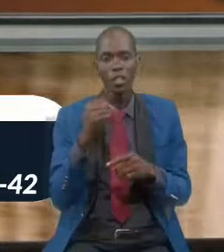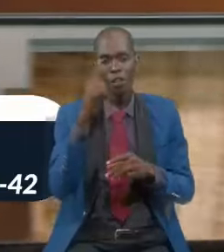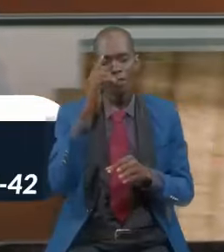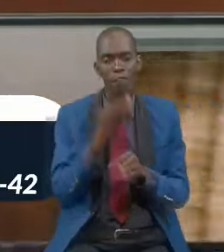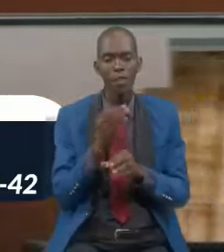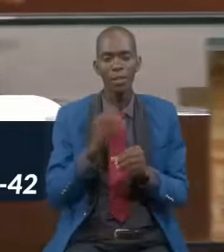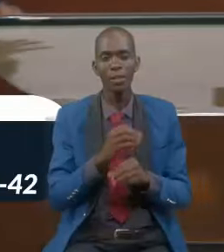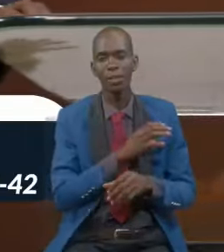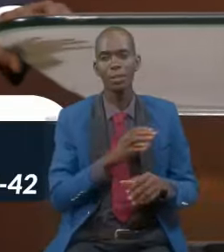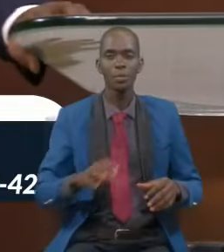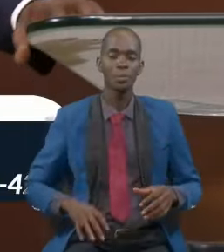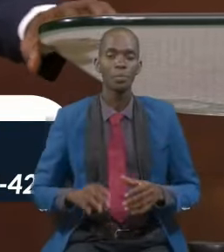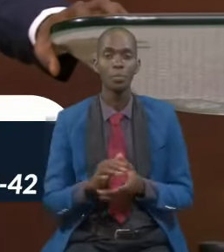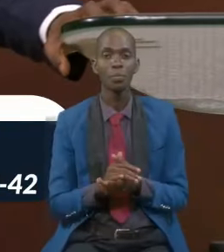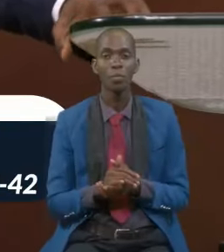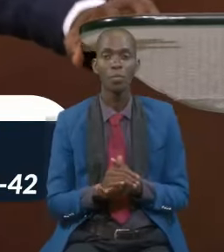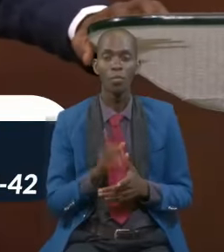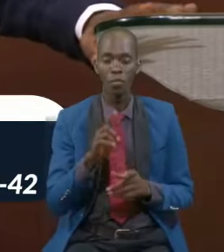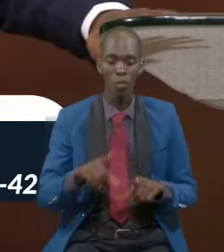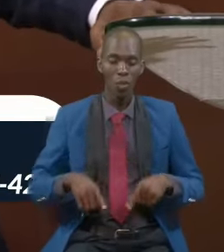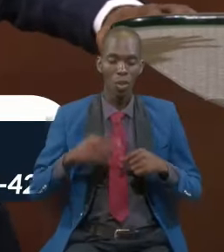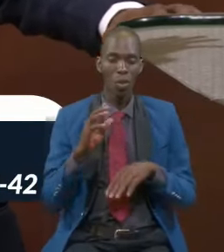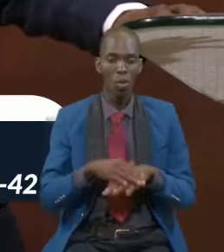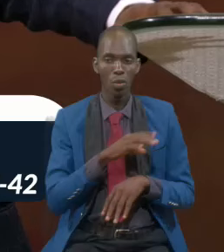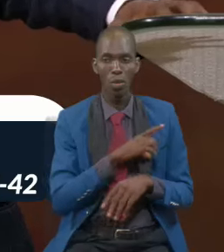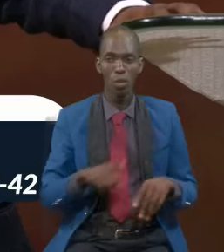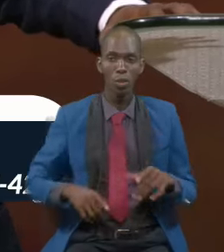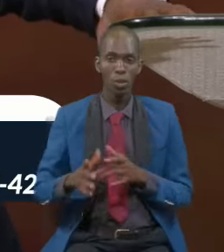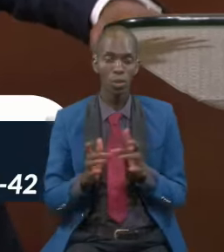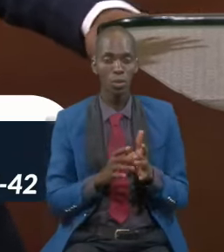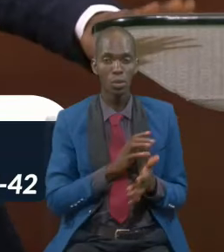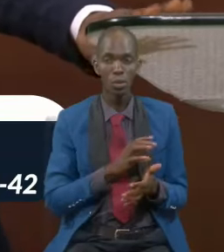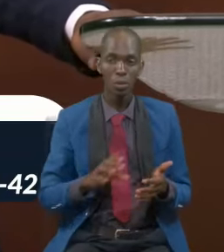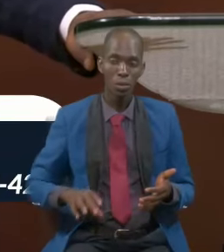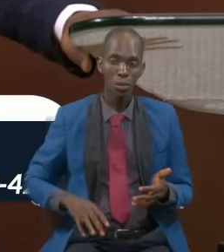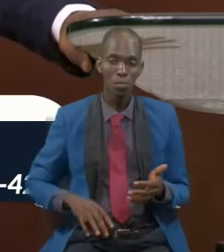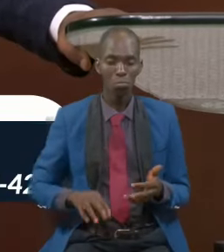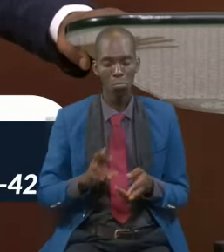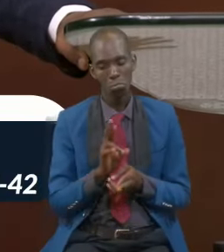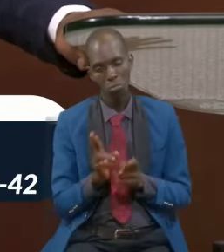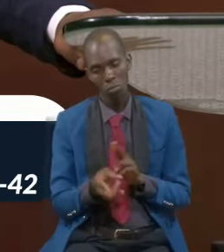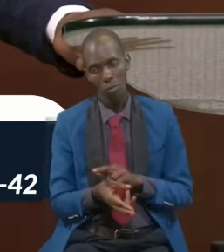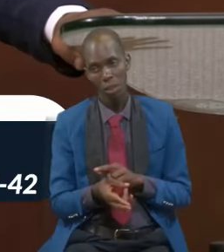Christ? Believe on the Lord Jesus Christ. Beyond that, repentance,